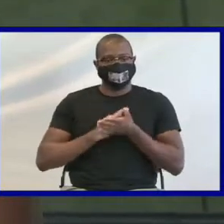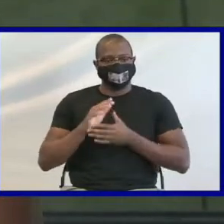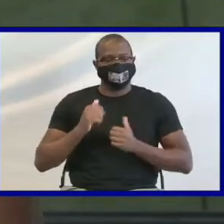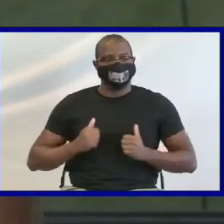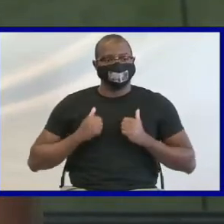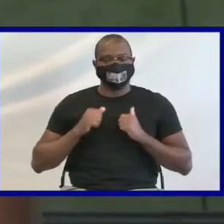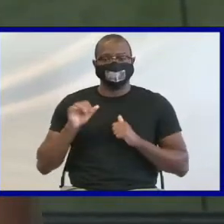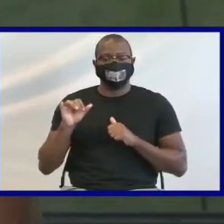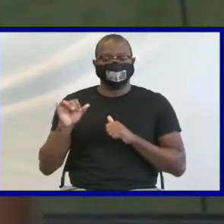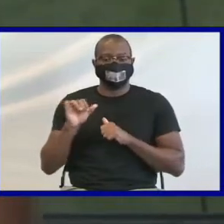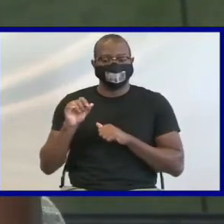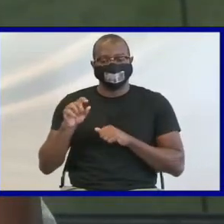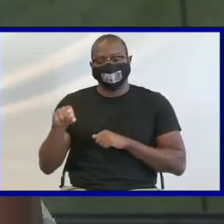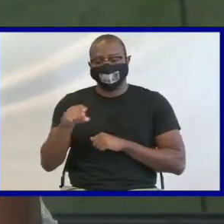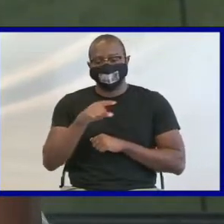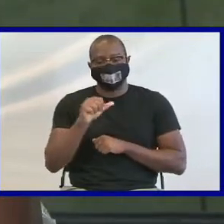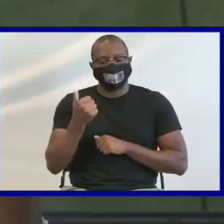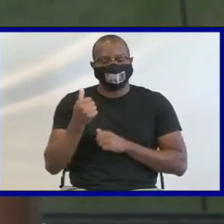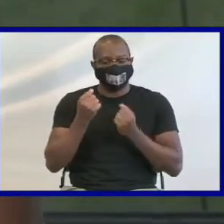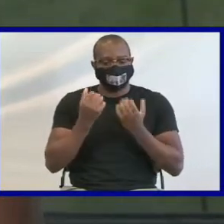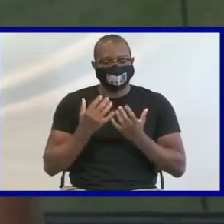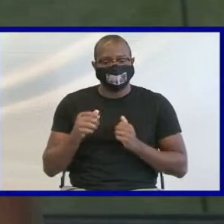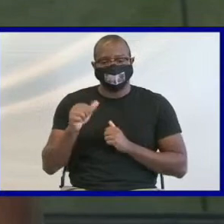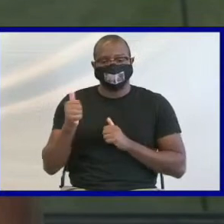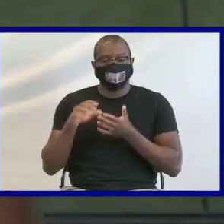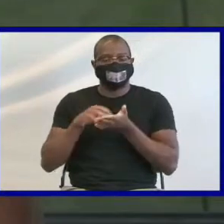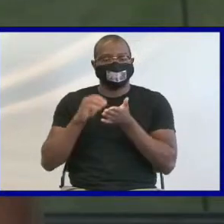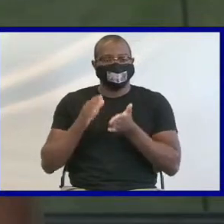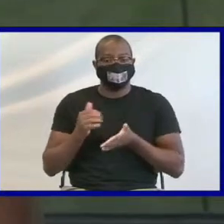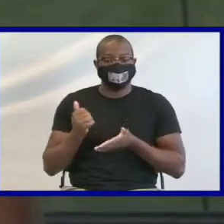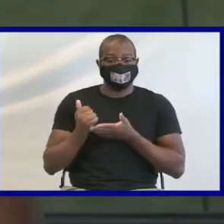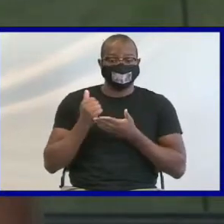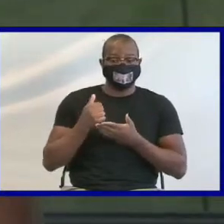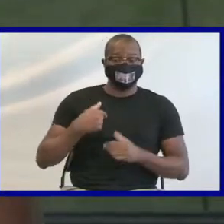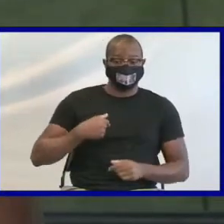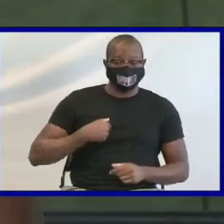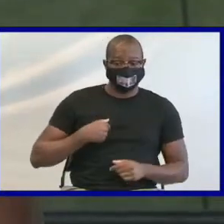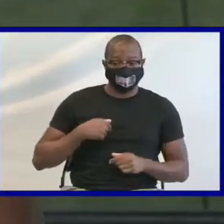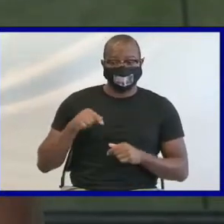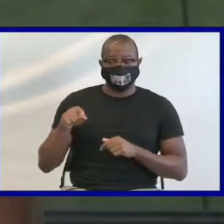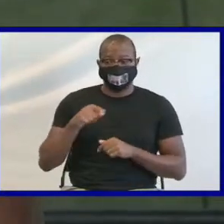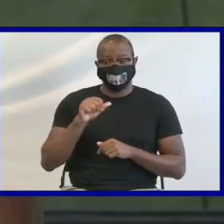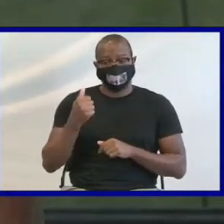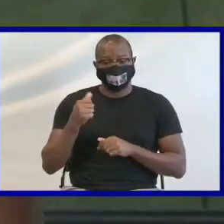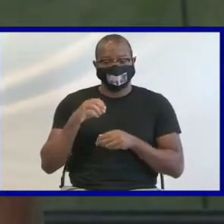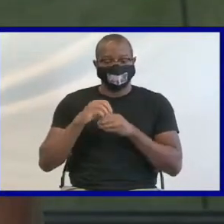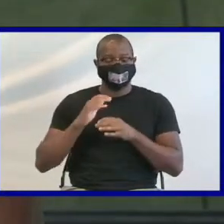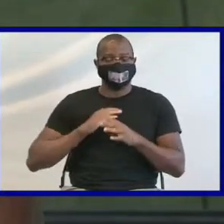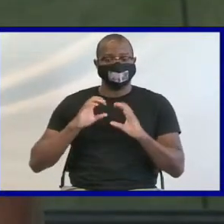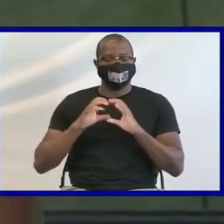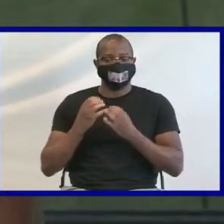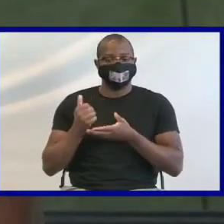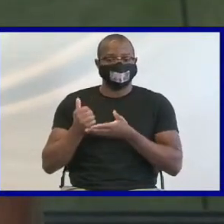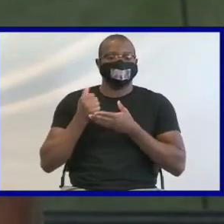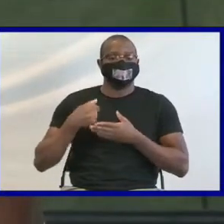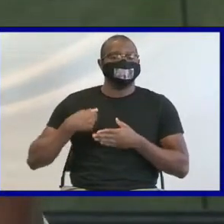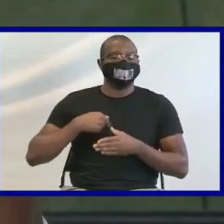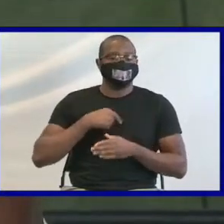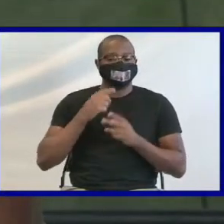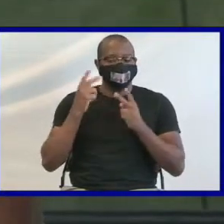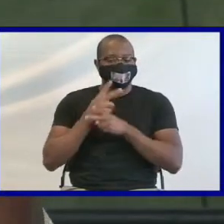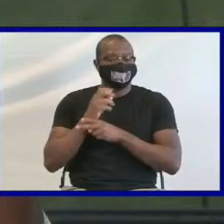many other students. They have helped both me and my classmates discover the future career path we wish to